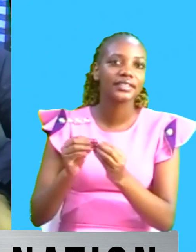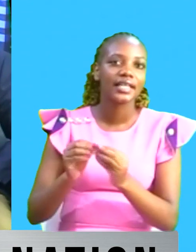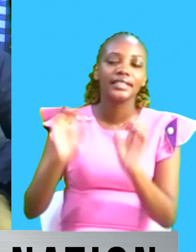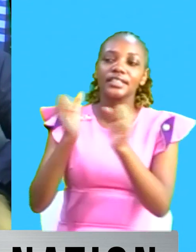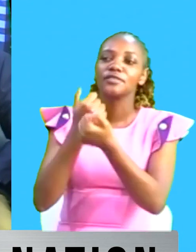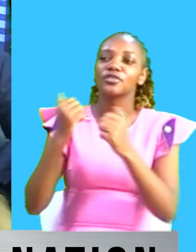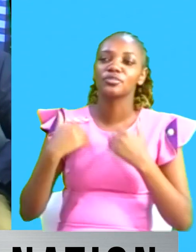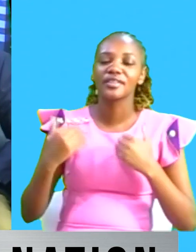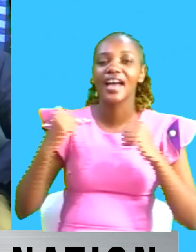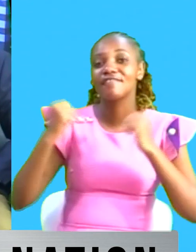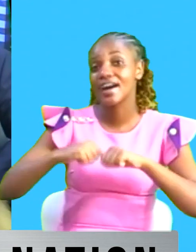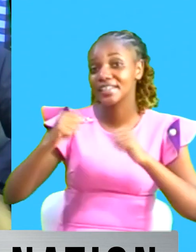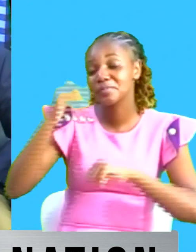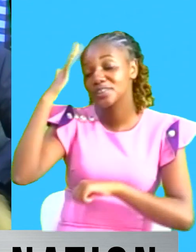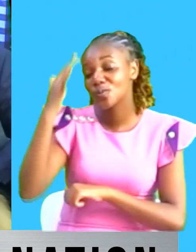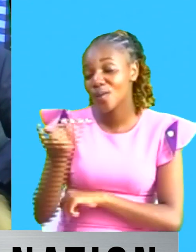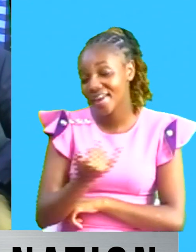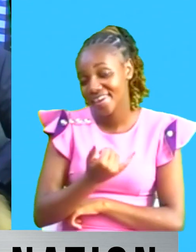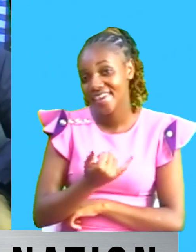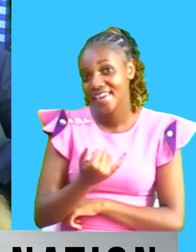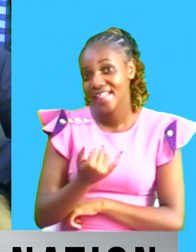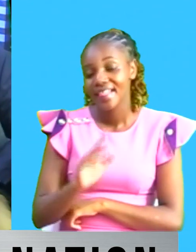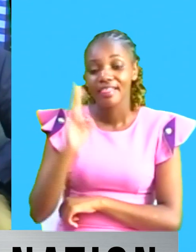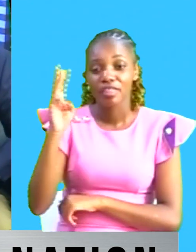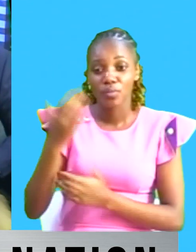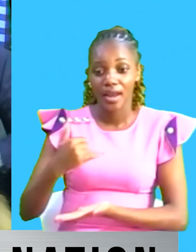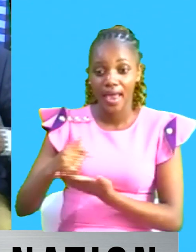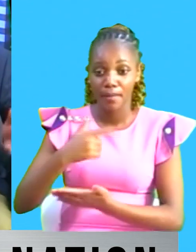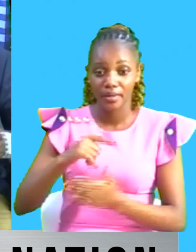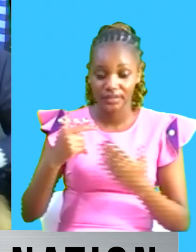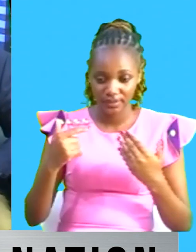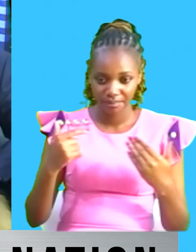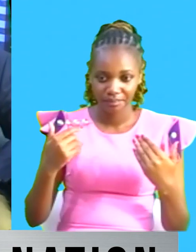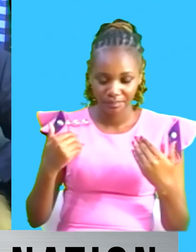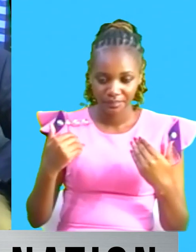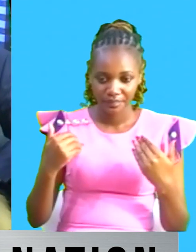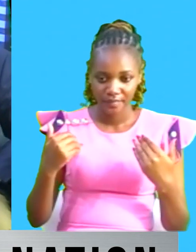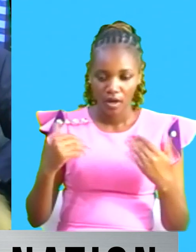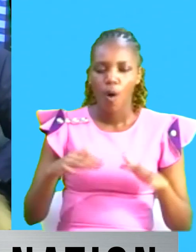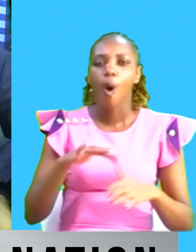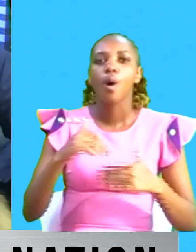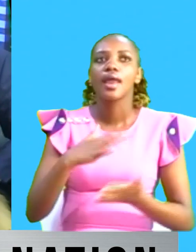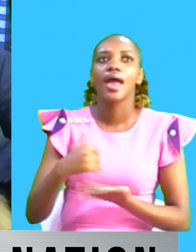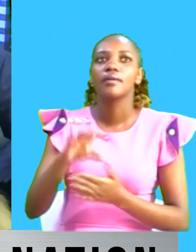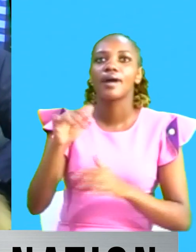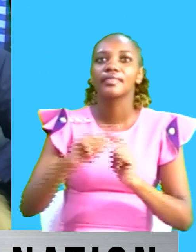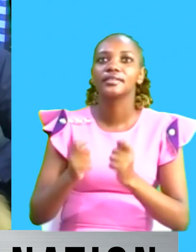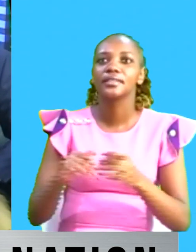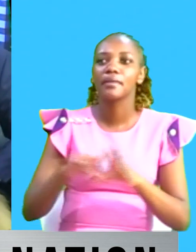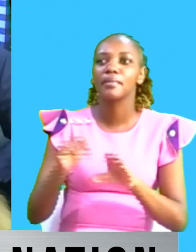among themselves first, but they will lay ground for the rest of their team to now follow